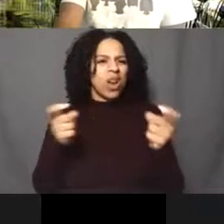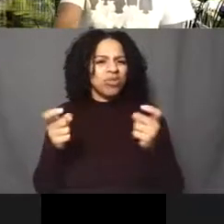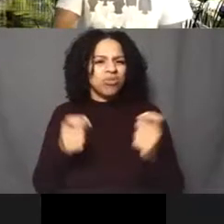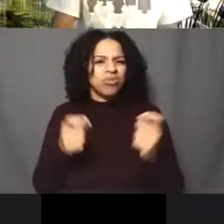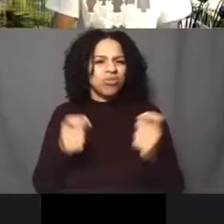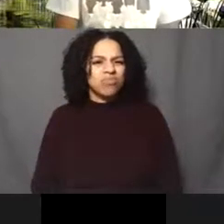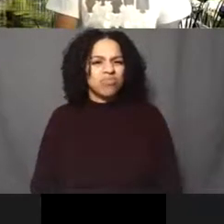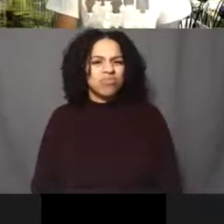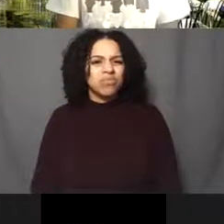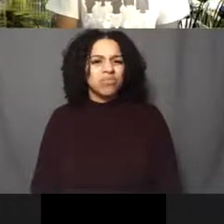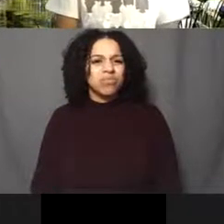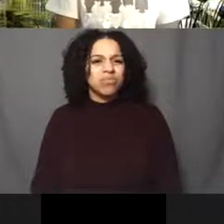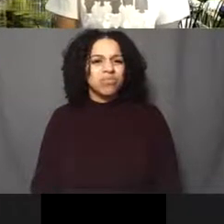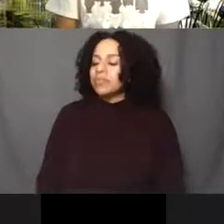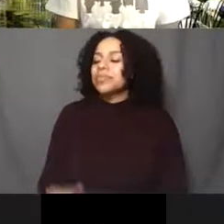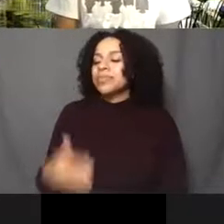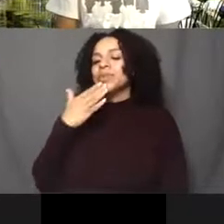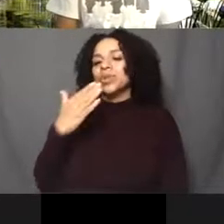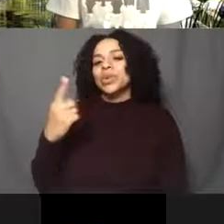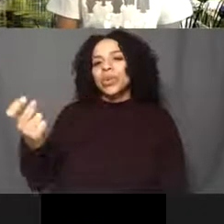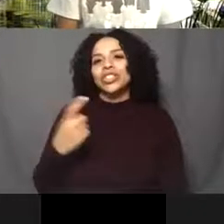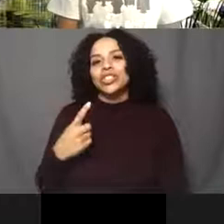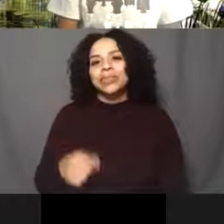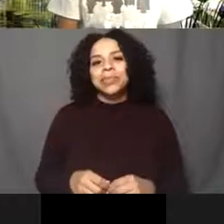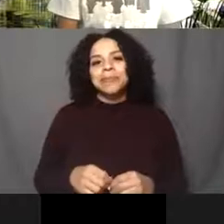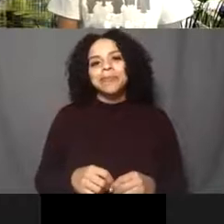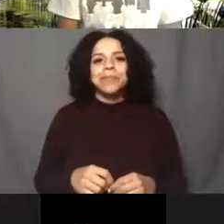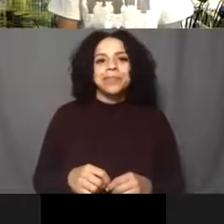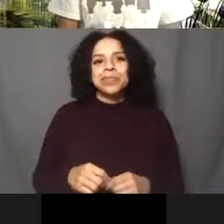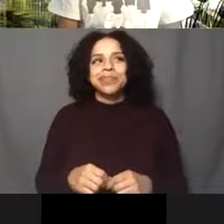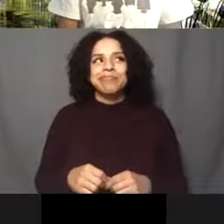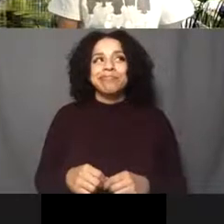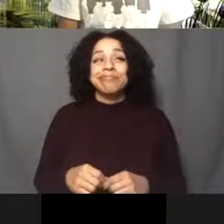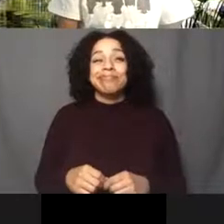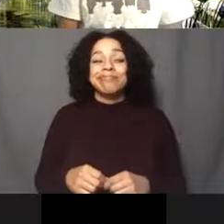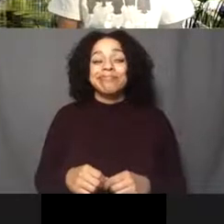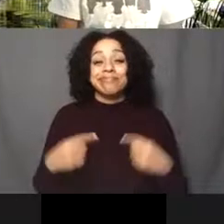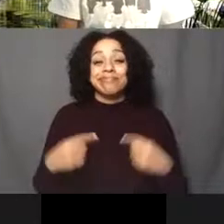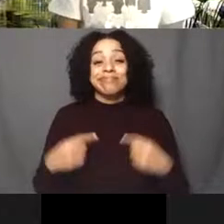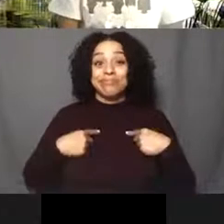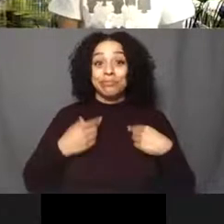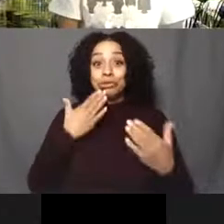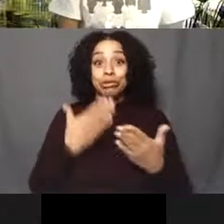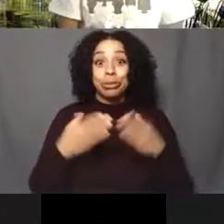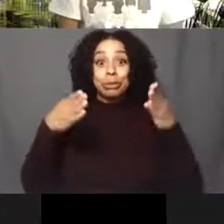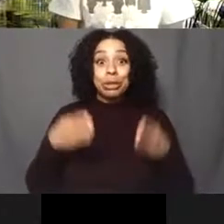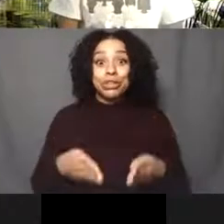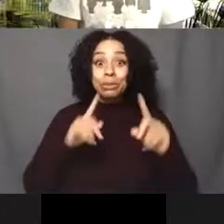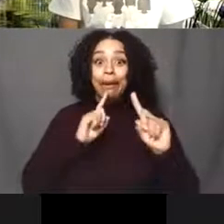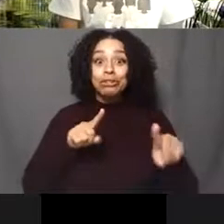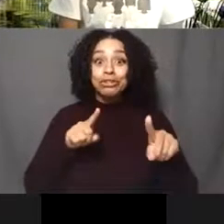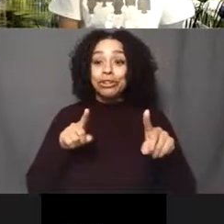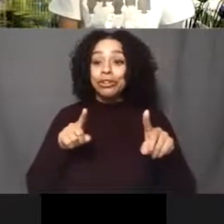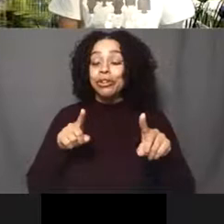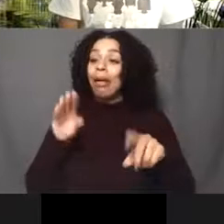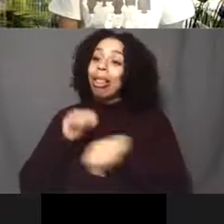Yeah, that's a good question. Though I don't know that I'm a good person to give advice on this, because I don't